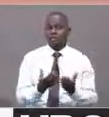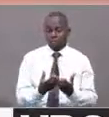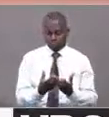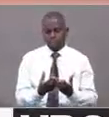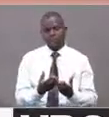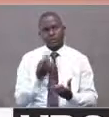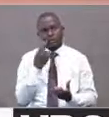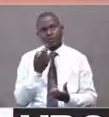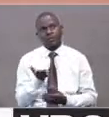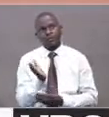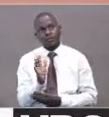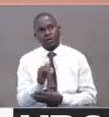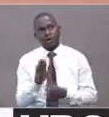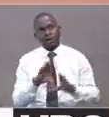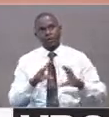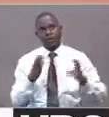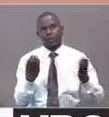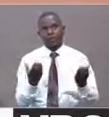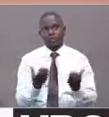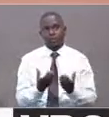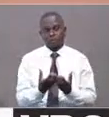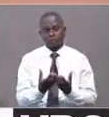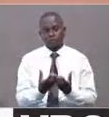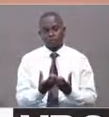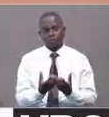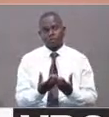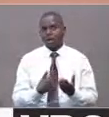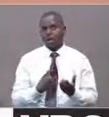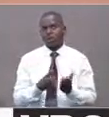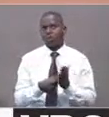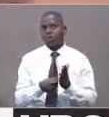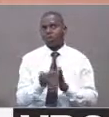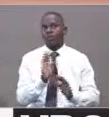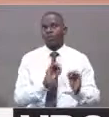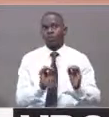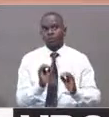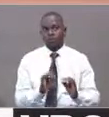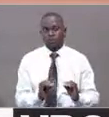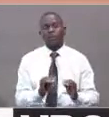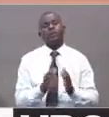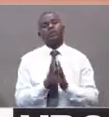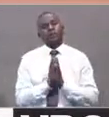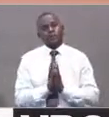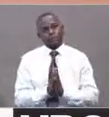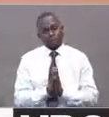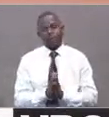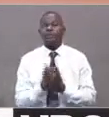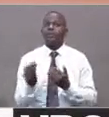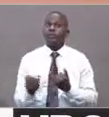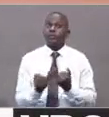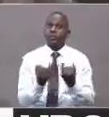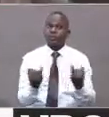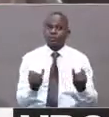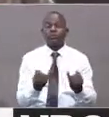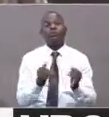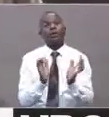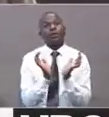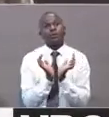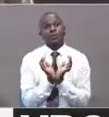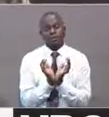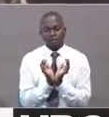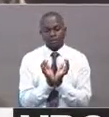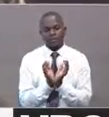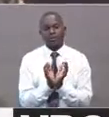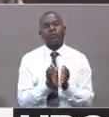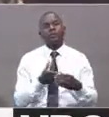they decided to go back to the community, we have no problem with them. So please assure them that nobody will punish them.